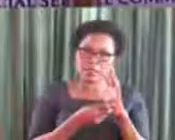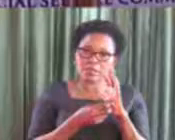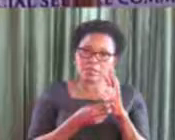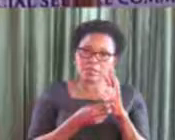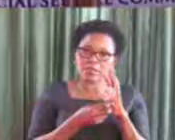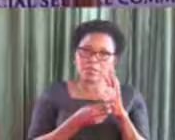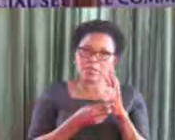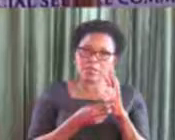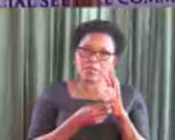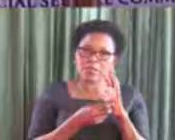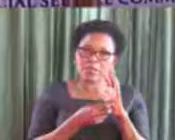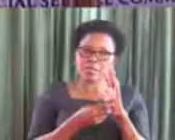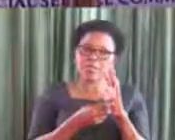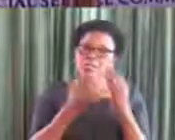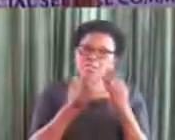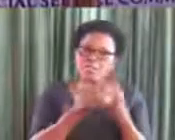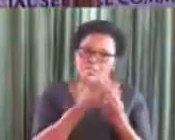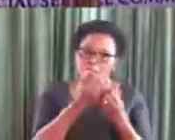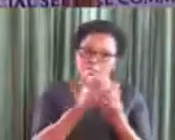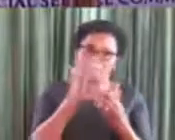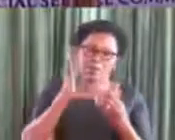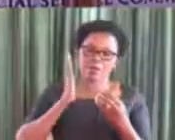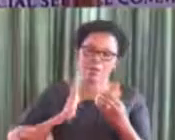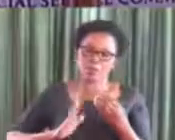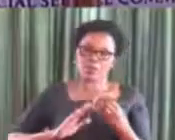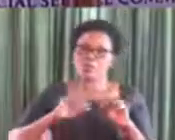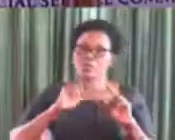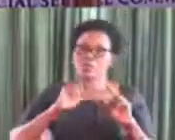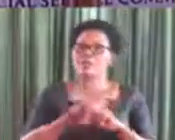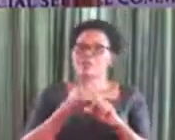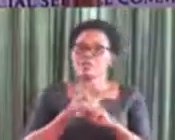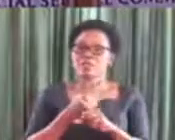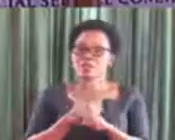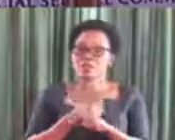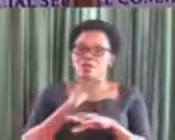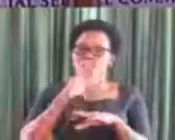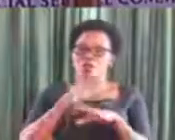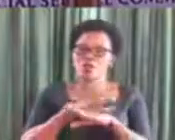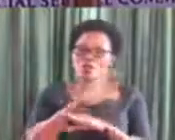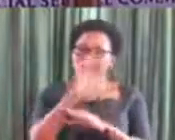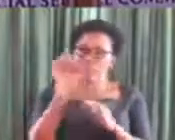persons differently on specific,